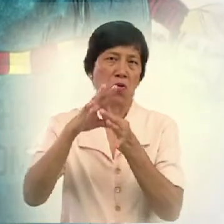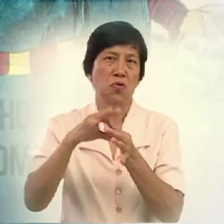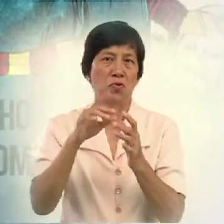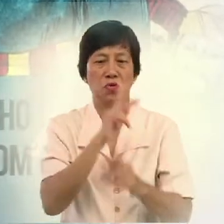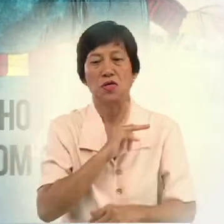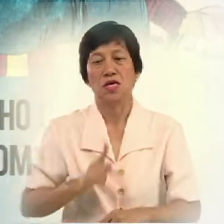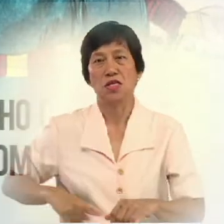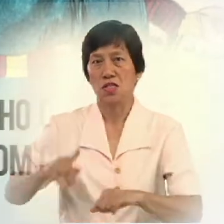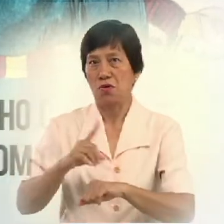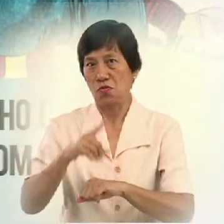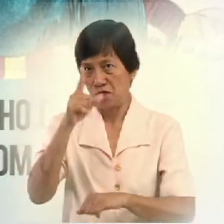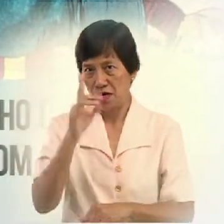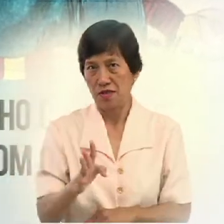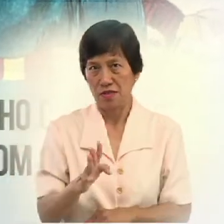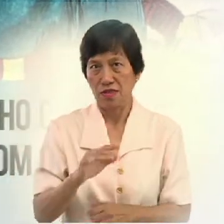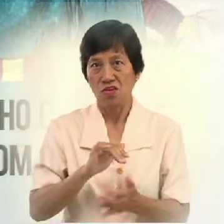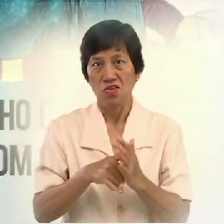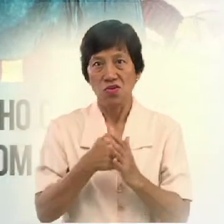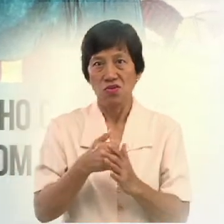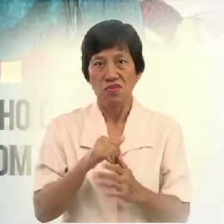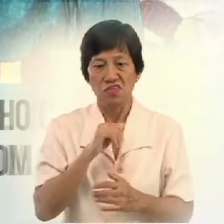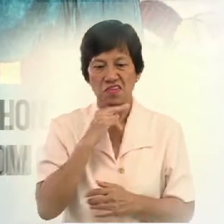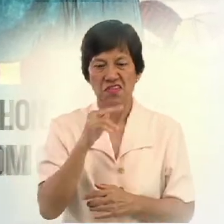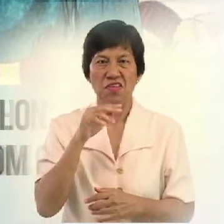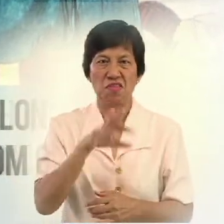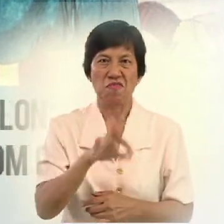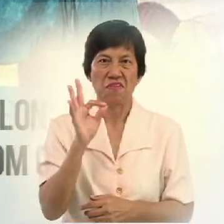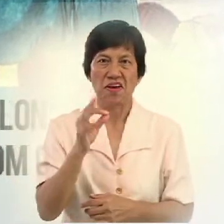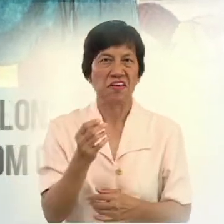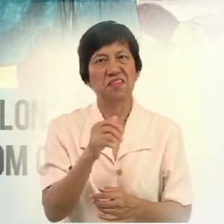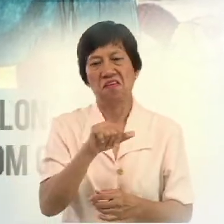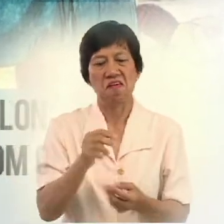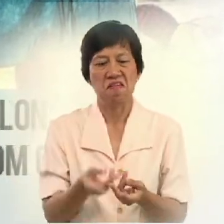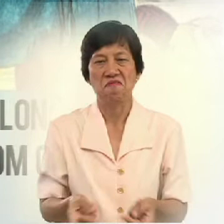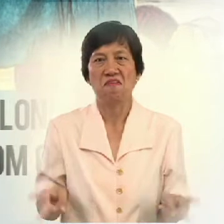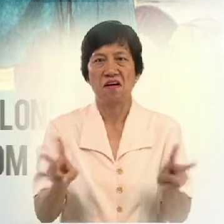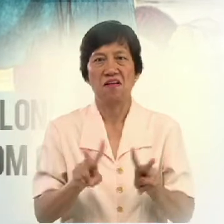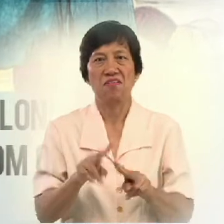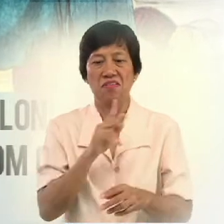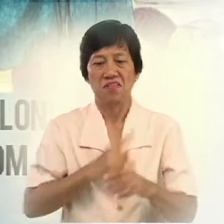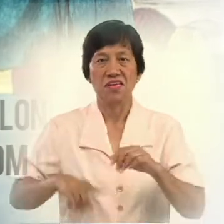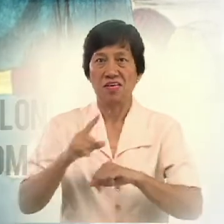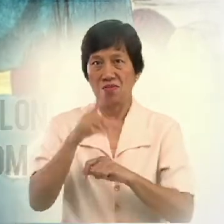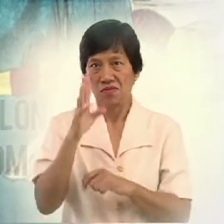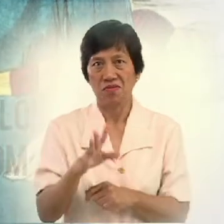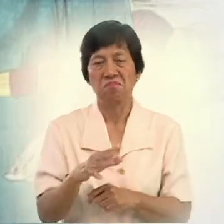Well, those who chose the kingdom of God will belong to the kingdom of God.